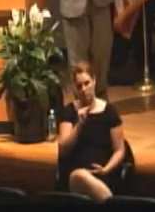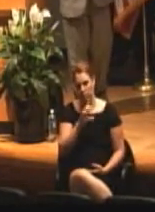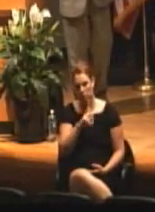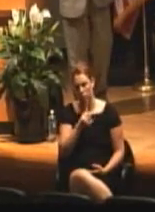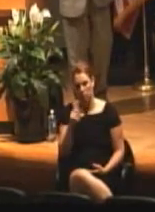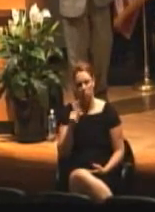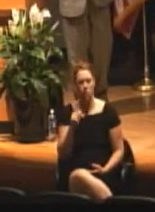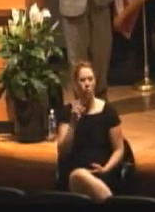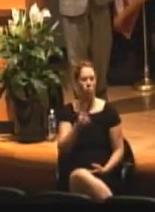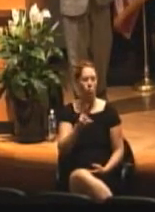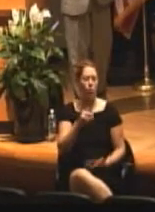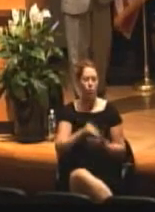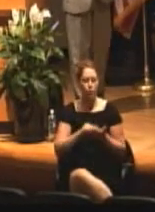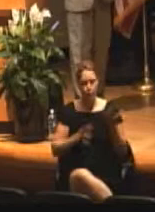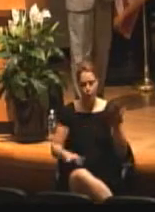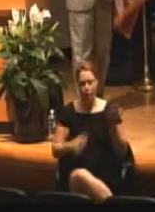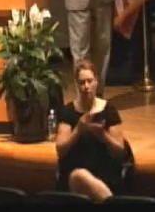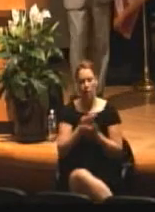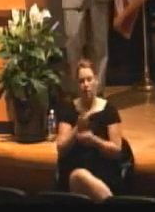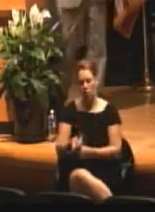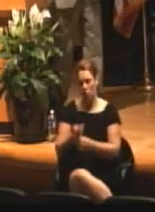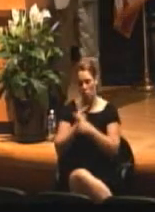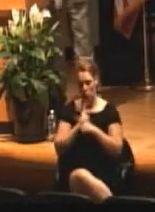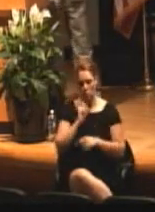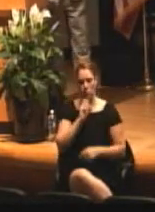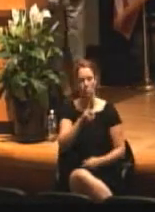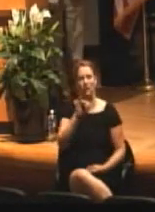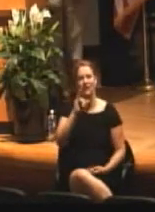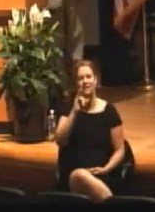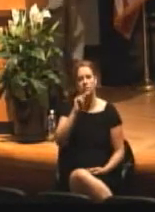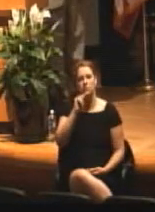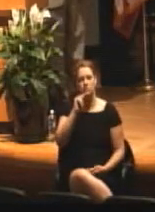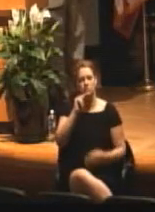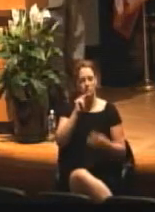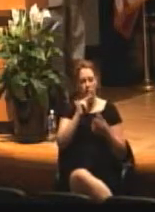debt, which would be like a car loan, something like that. You'd have a car payment.